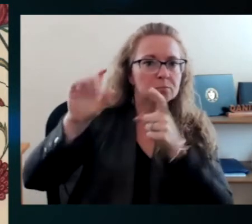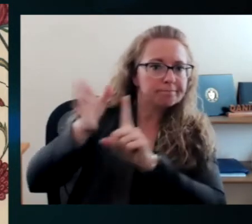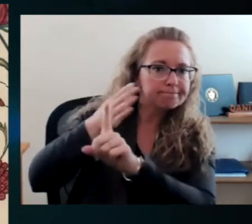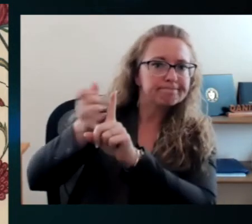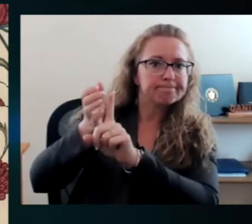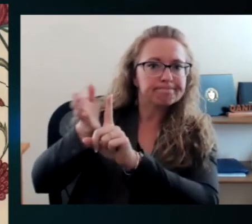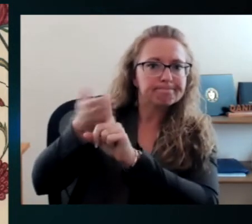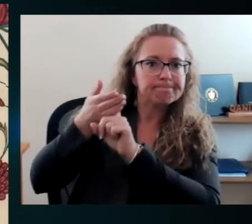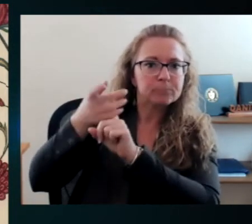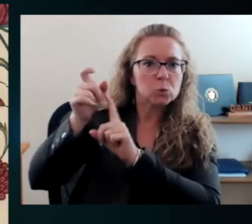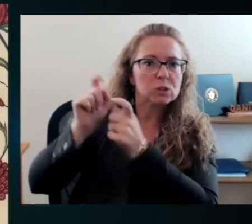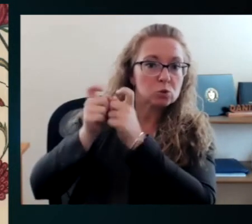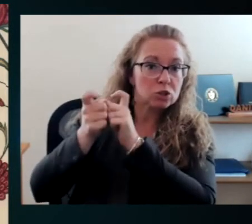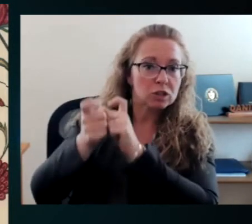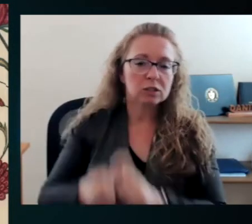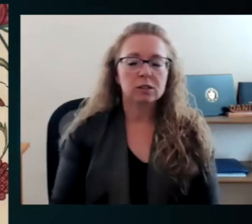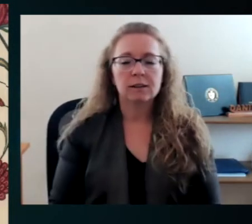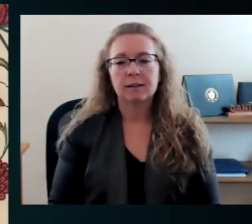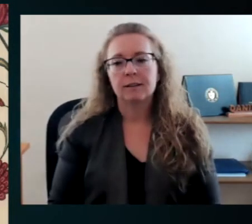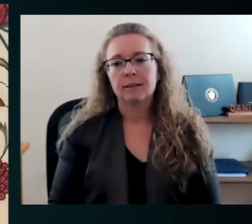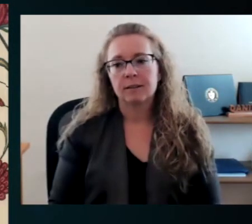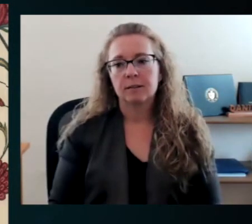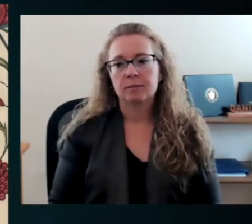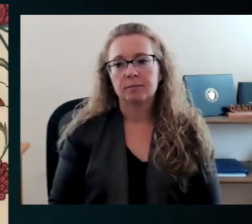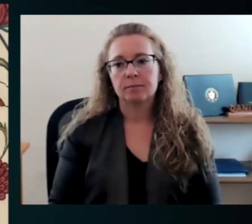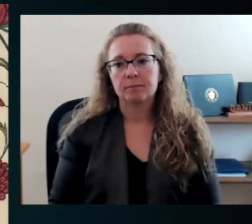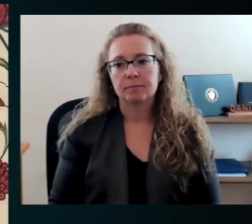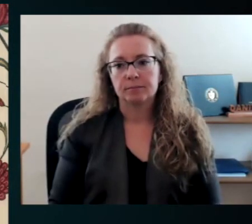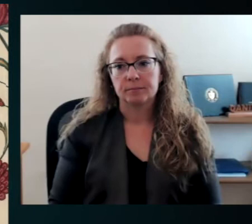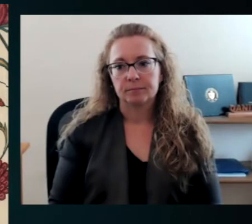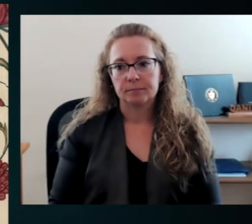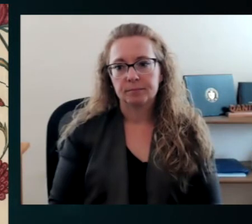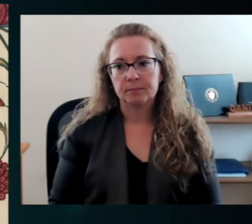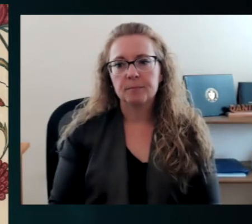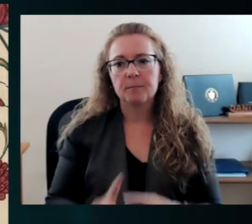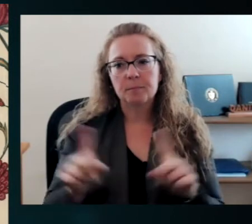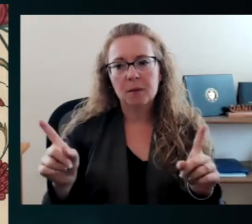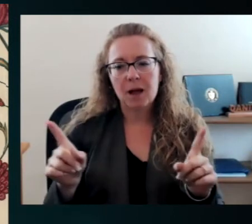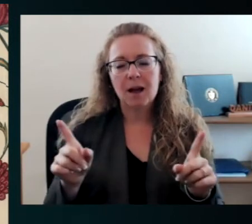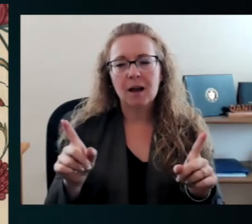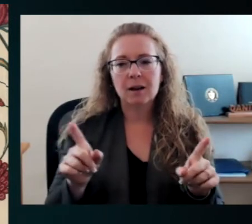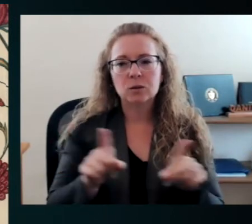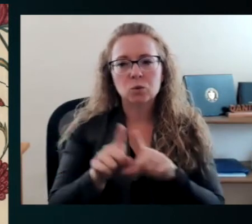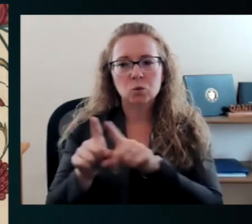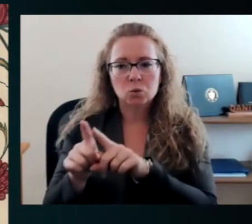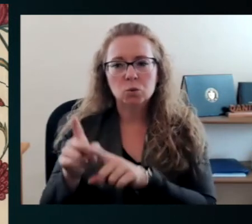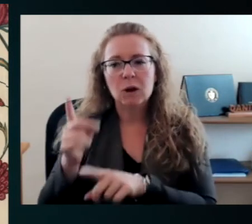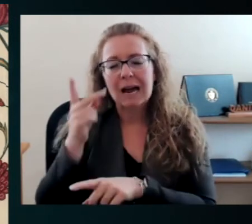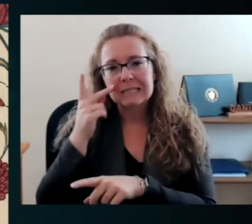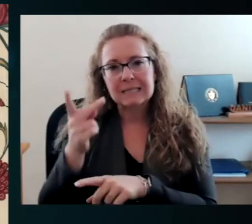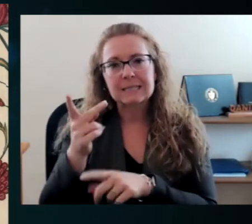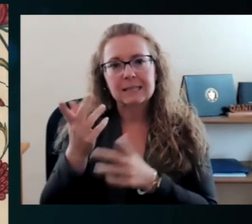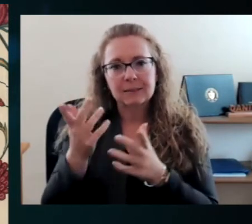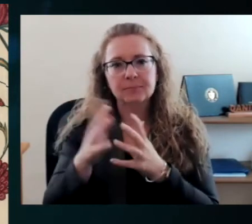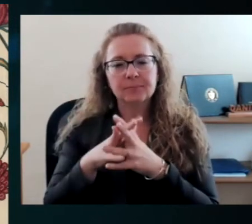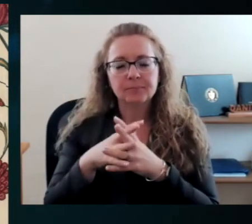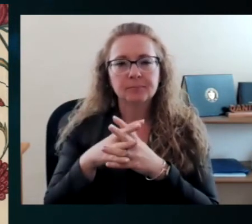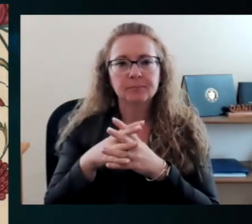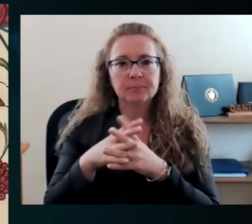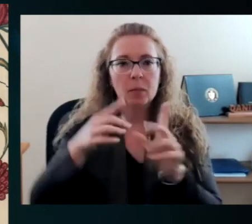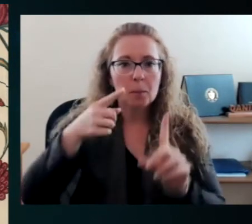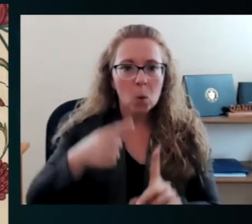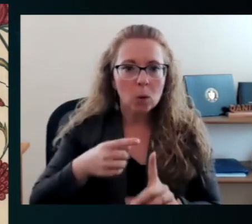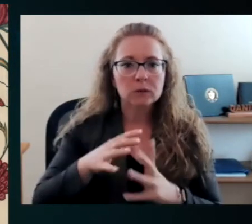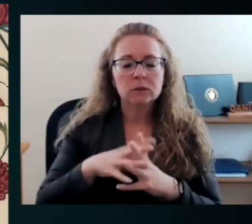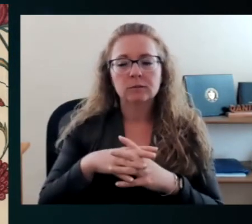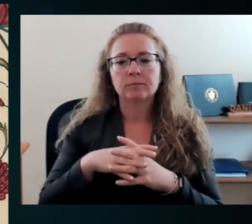then, but I can really see a lot of the points and have, kind of looked at